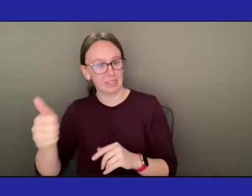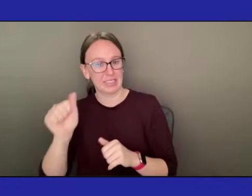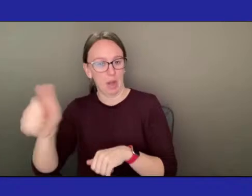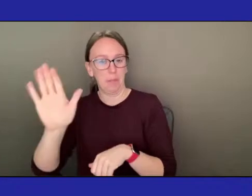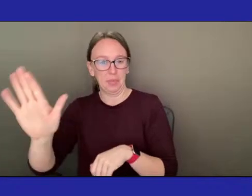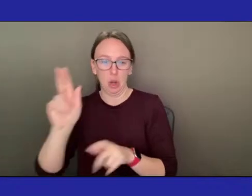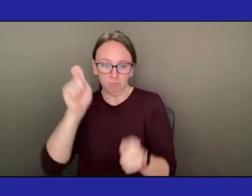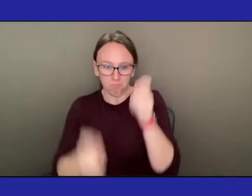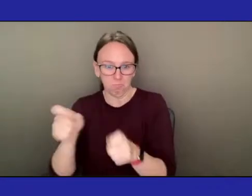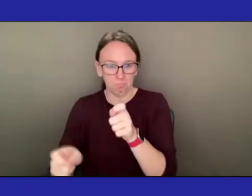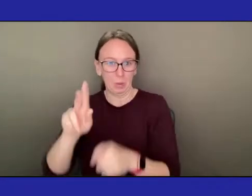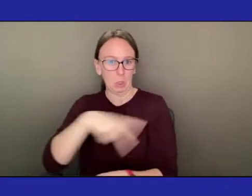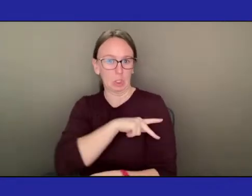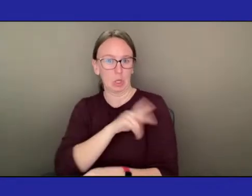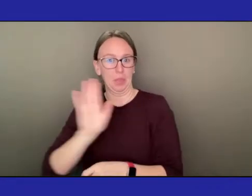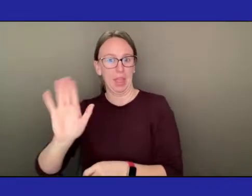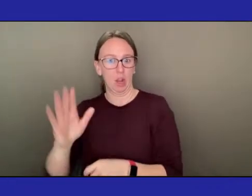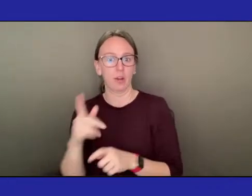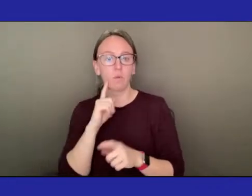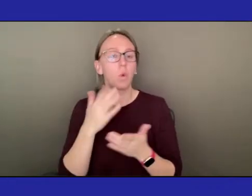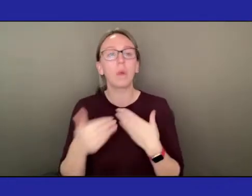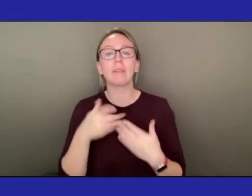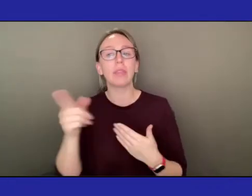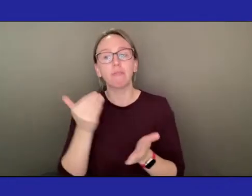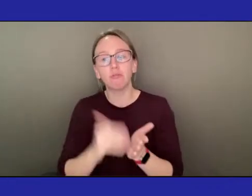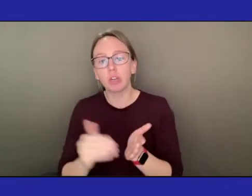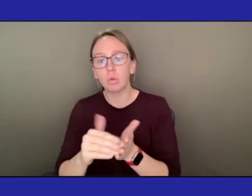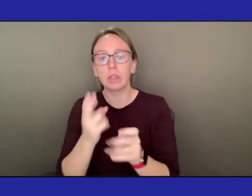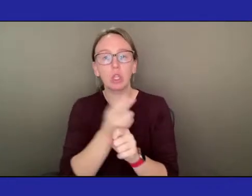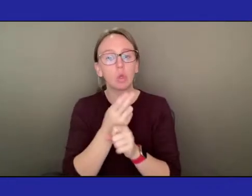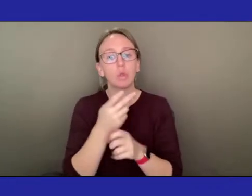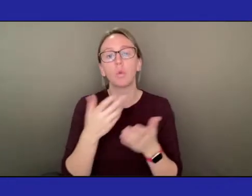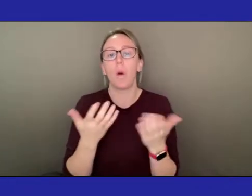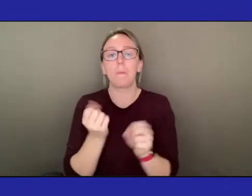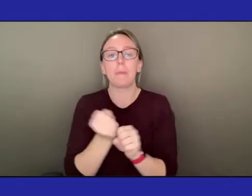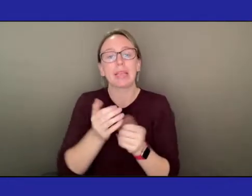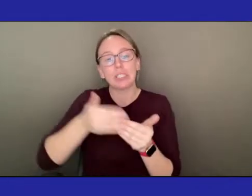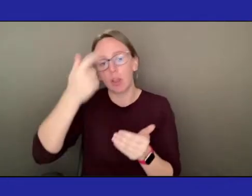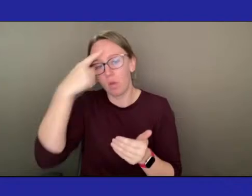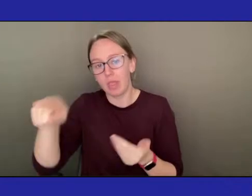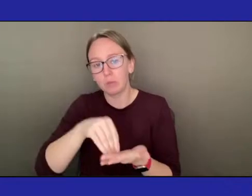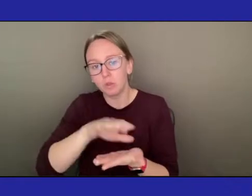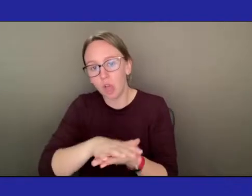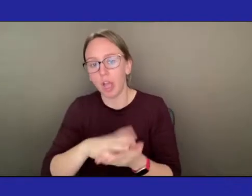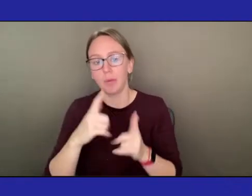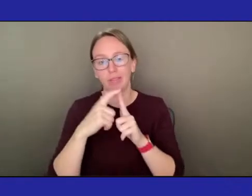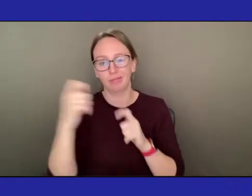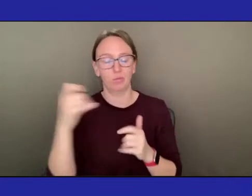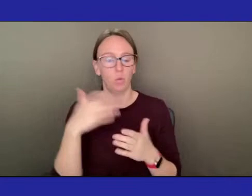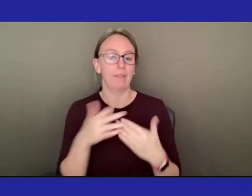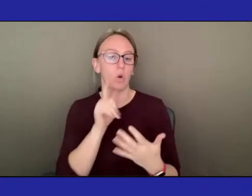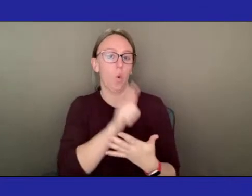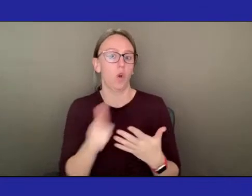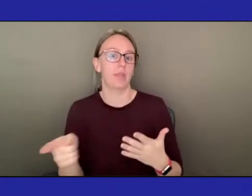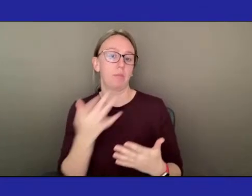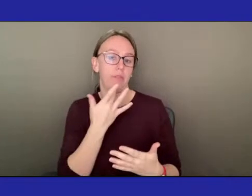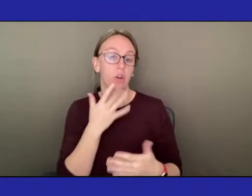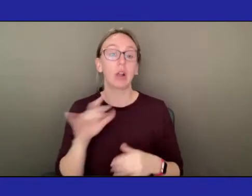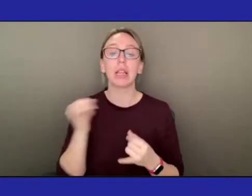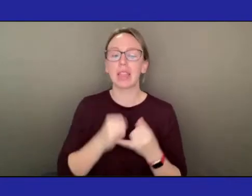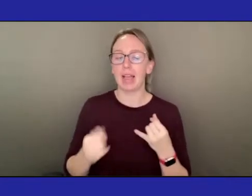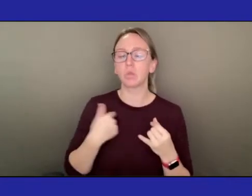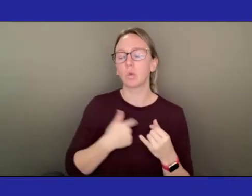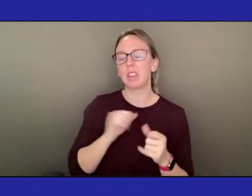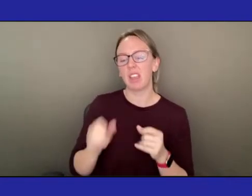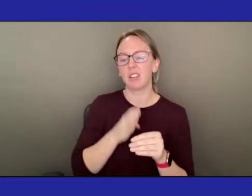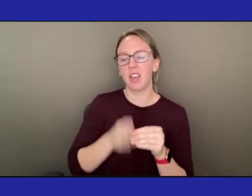them to document, et cetera, or order, particularly order, I believe. The last area, which we can close with this one, is just